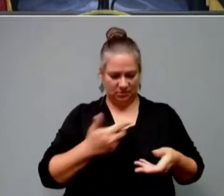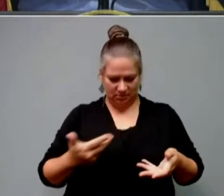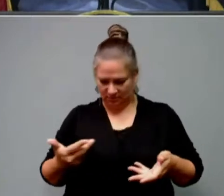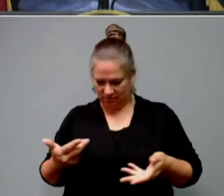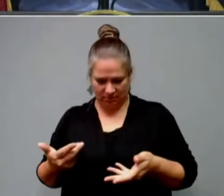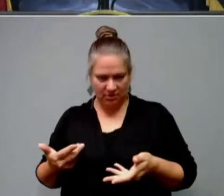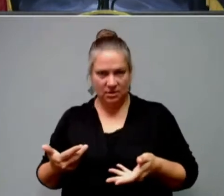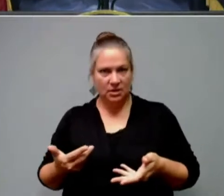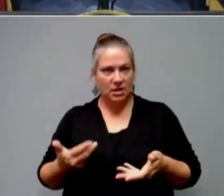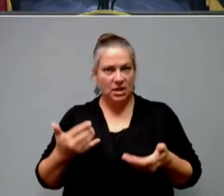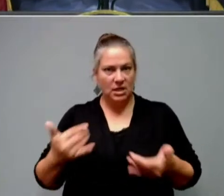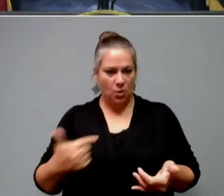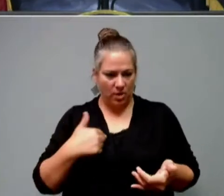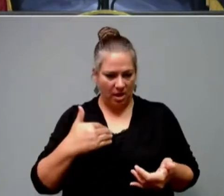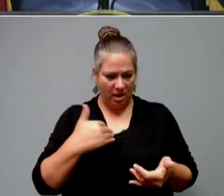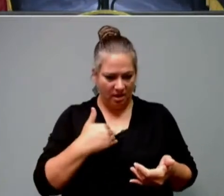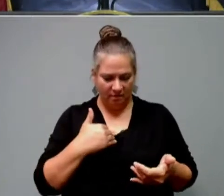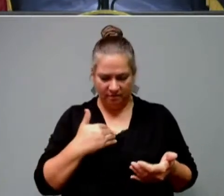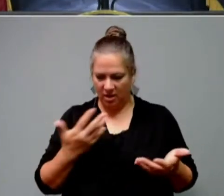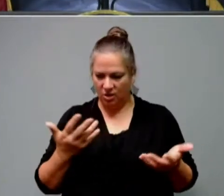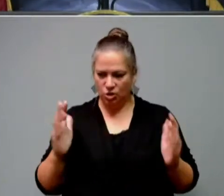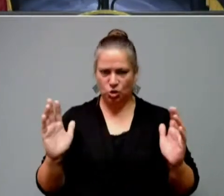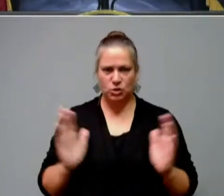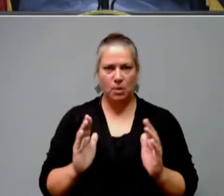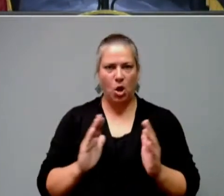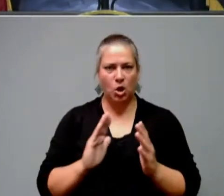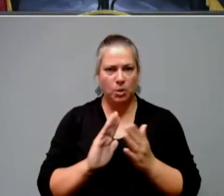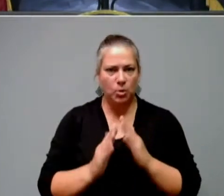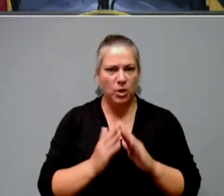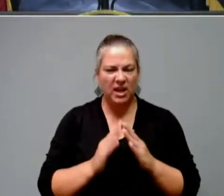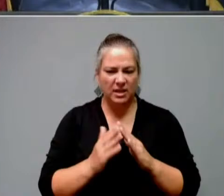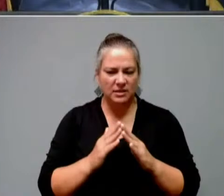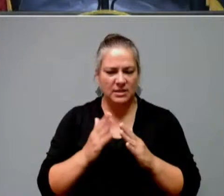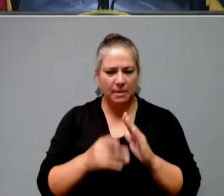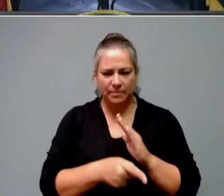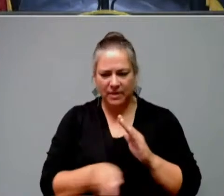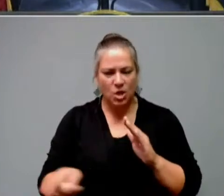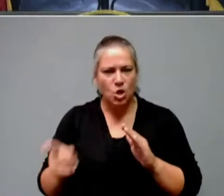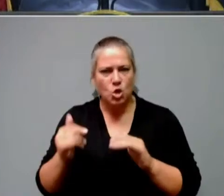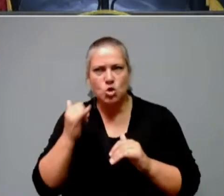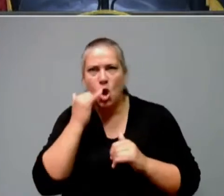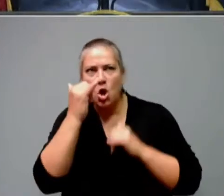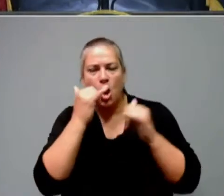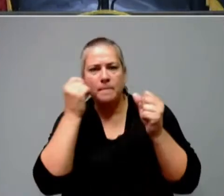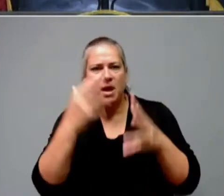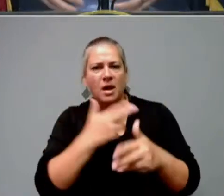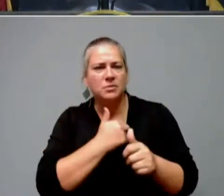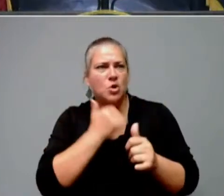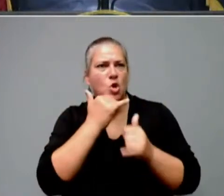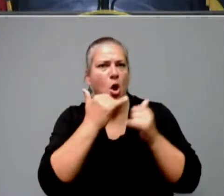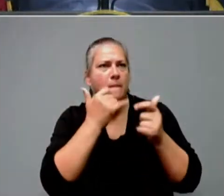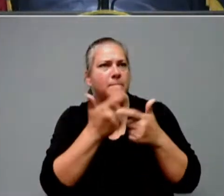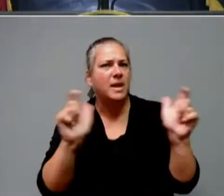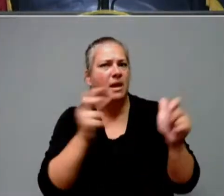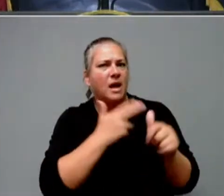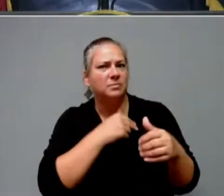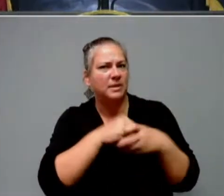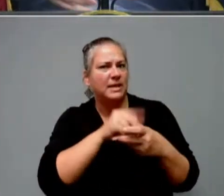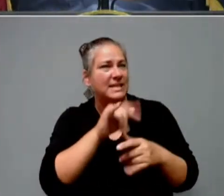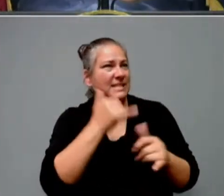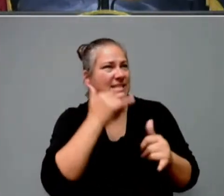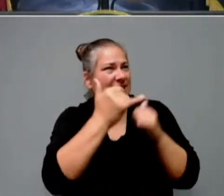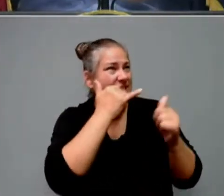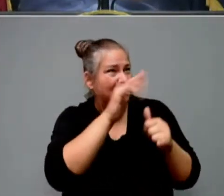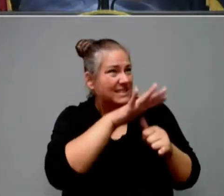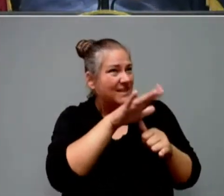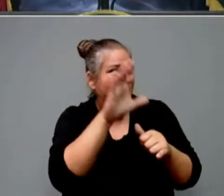access hospitals in your smaller rural communities and instances having to call numerous hospitals, bigger places in Kentucky, to try to find a